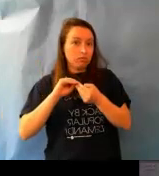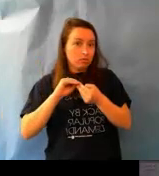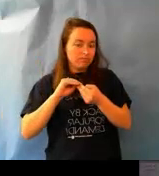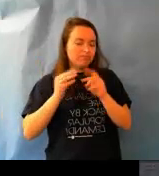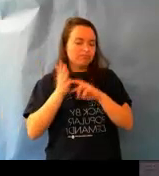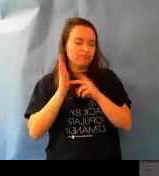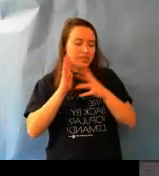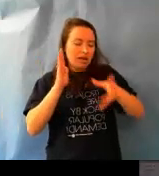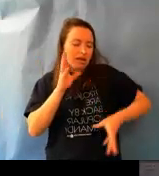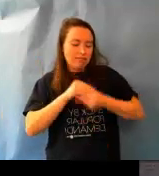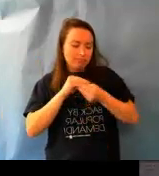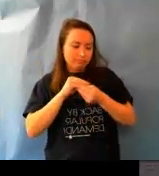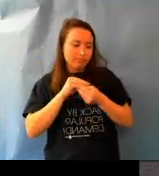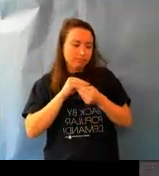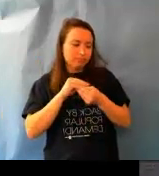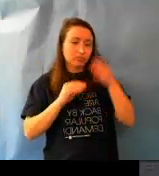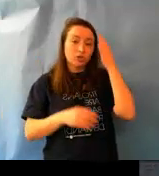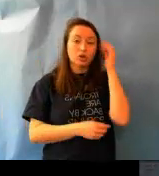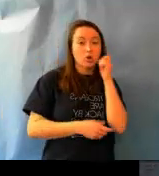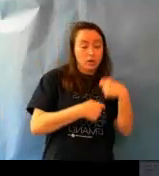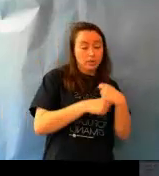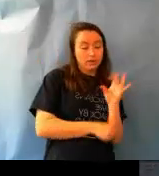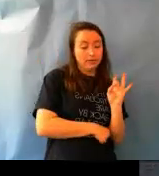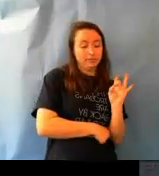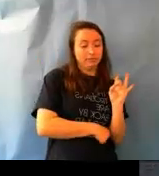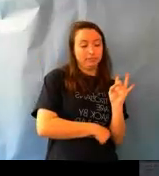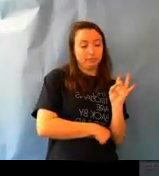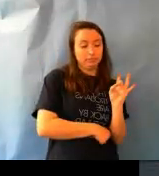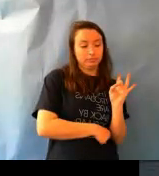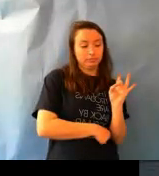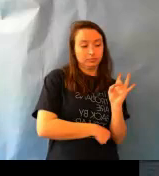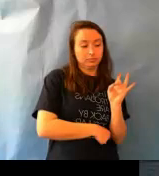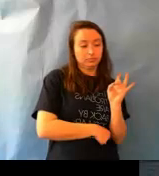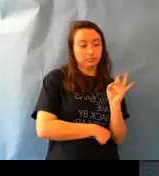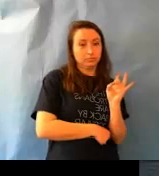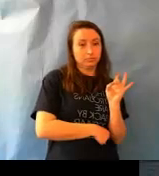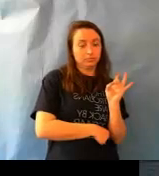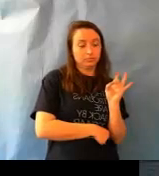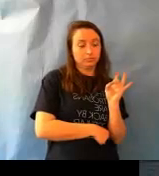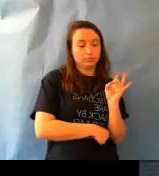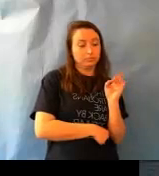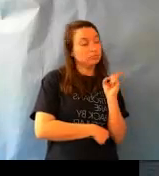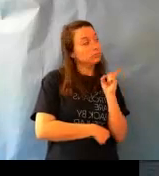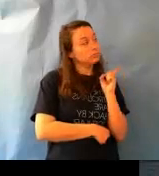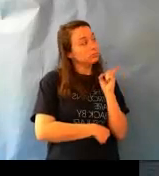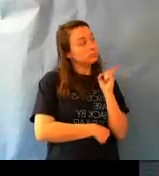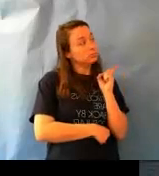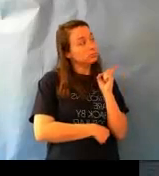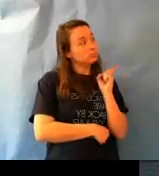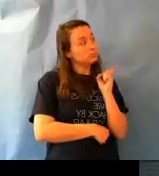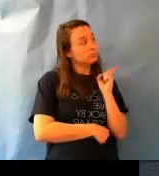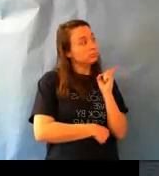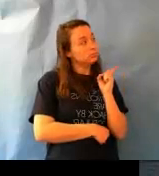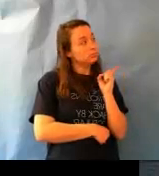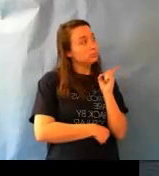be adding. So we know Rosa made 8. So I'm going to draw 8 circles. I'm going to go down. 1, 2,